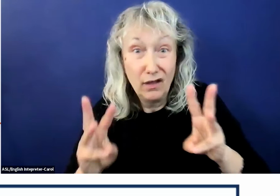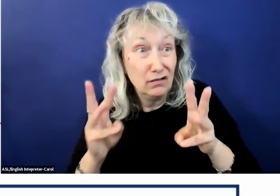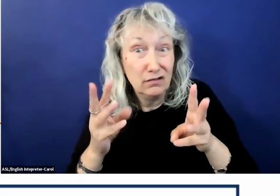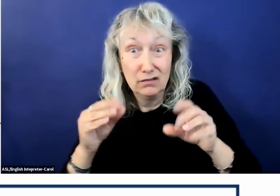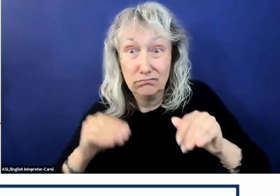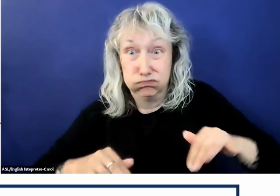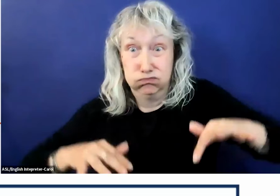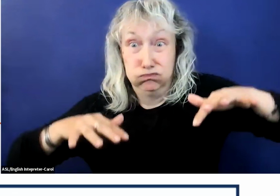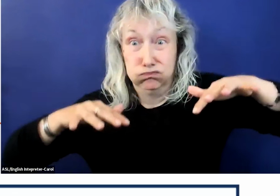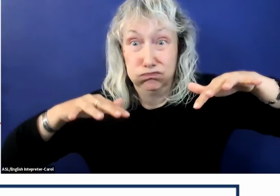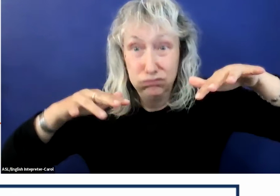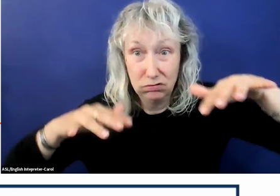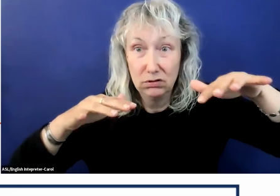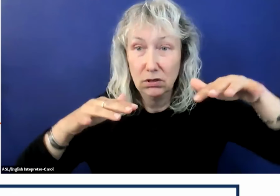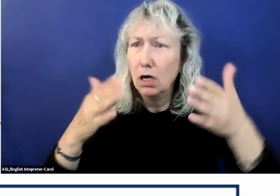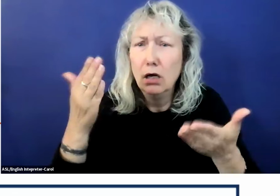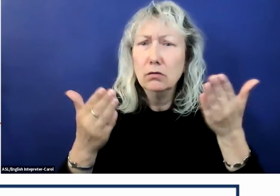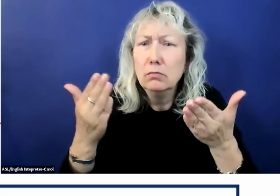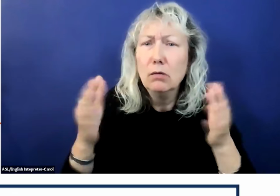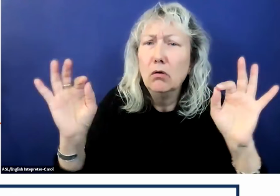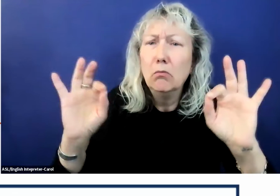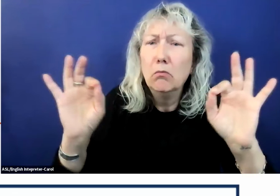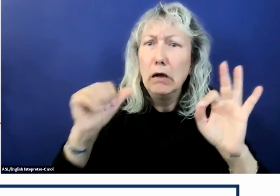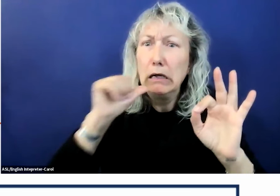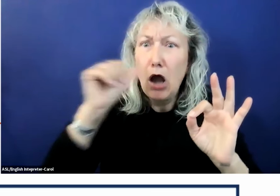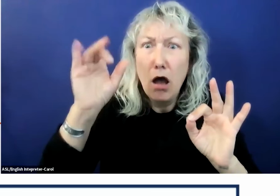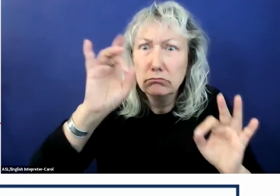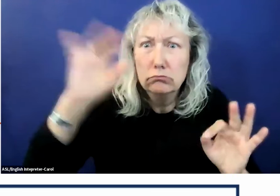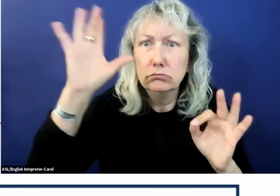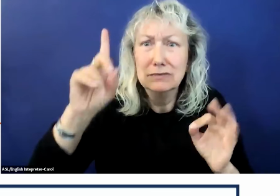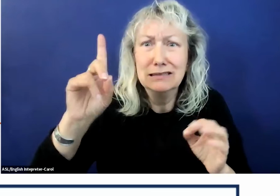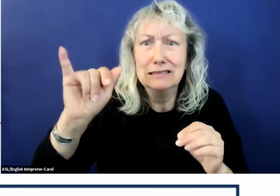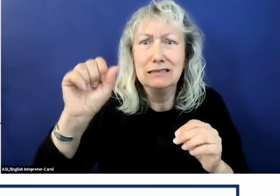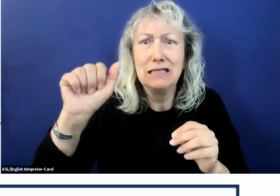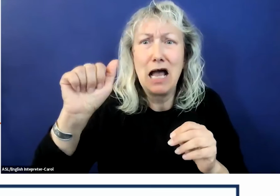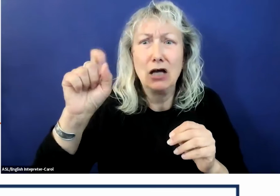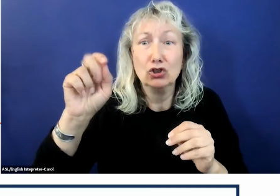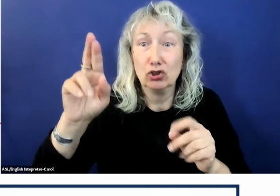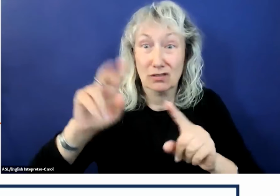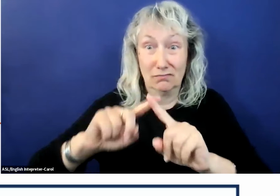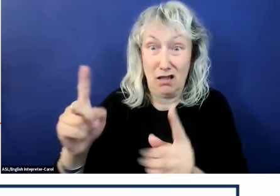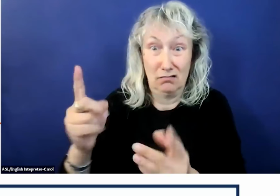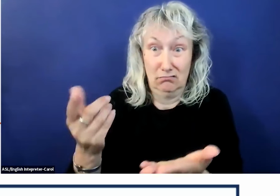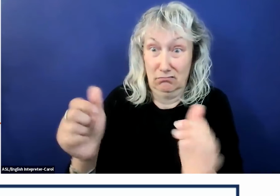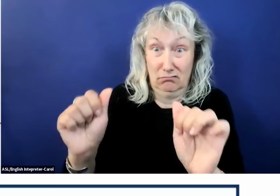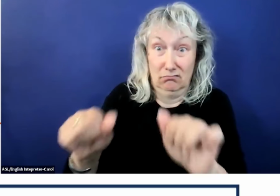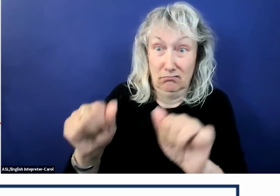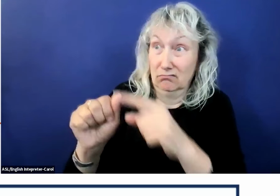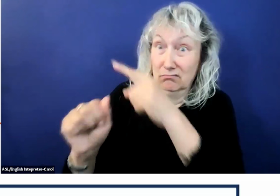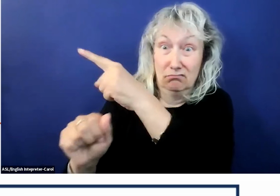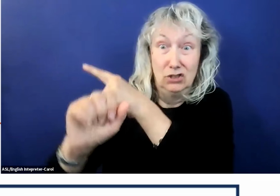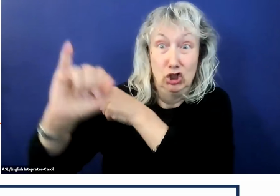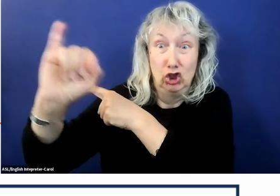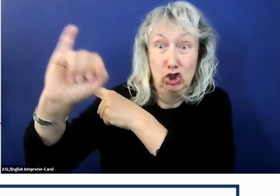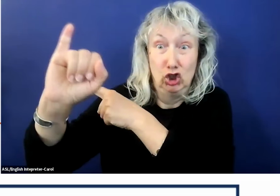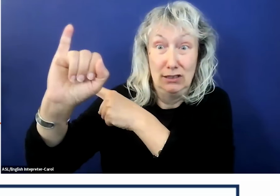it may not even be a disaster. Your insurance could suddenly decide that they need a